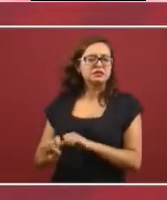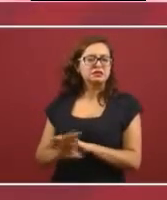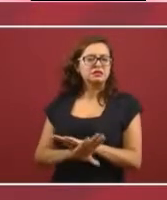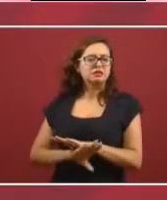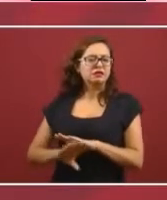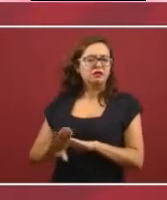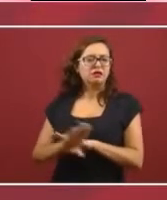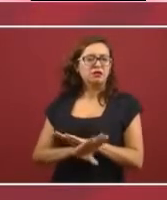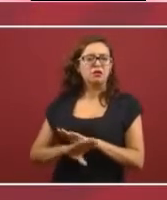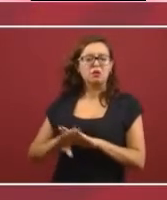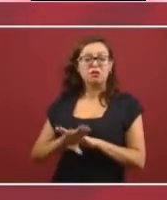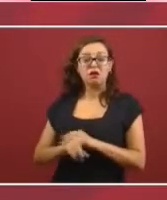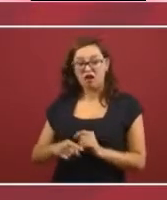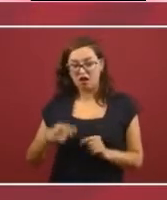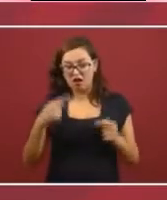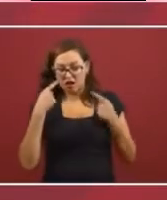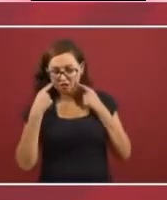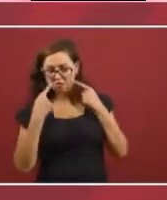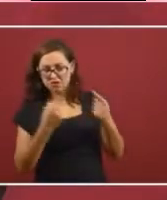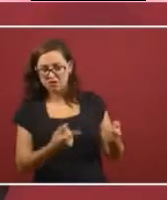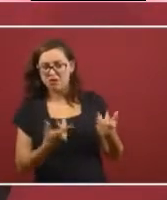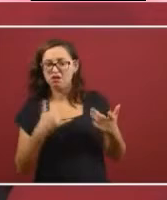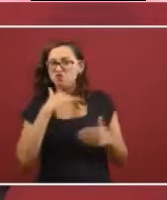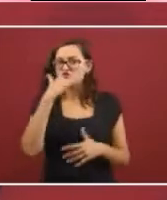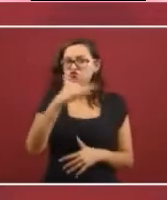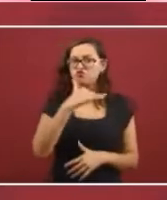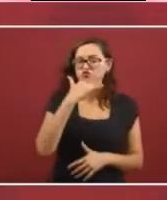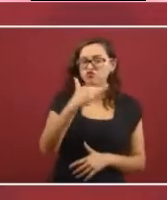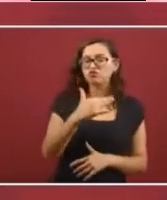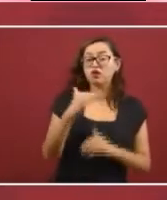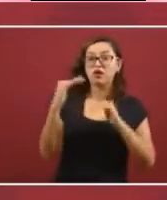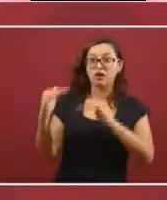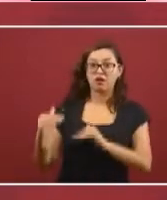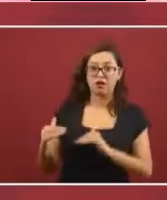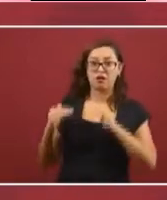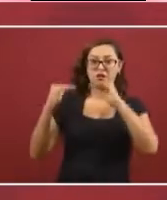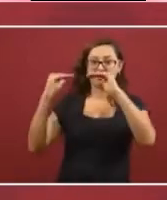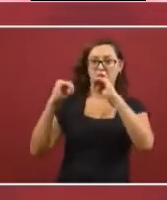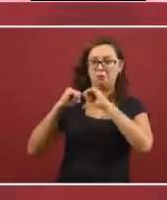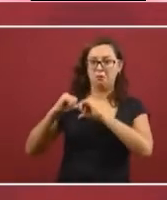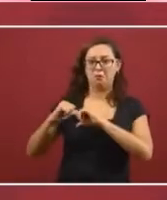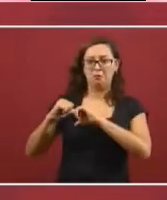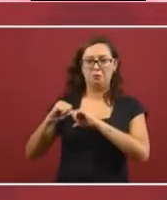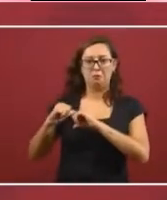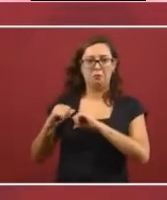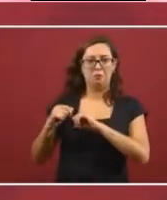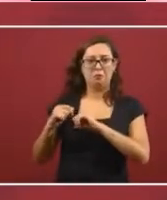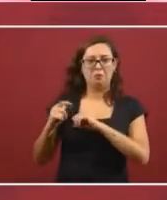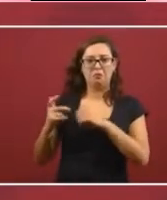the person functioning on the bottom. And on the top,